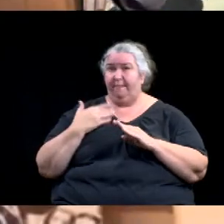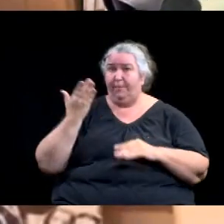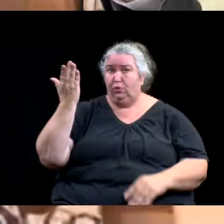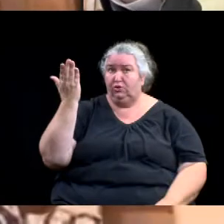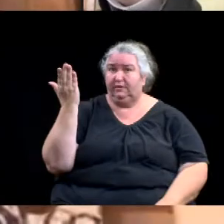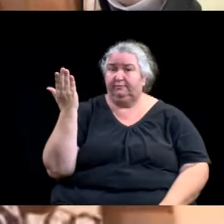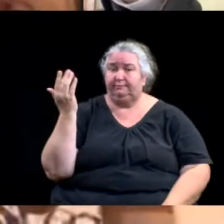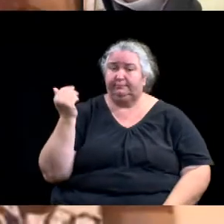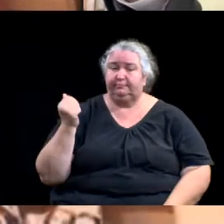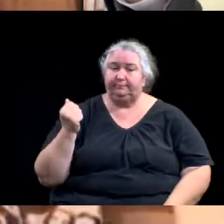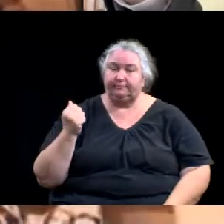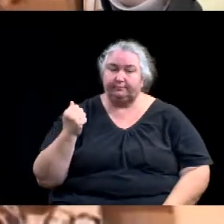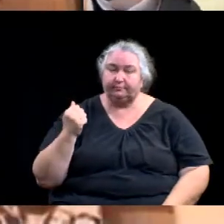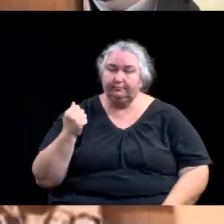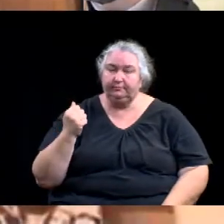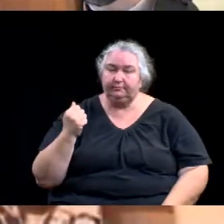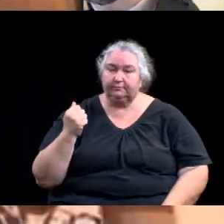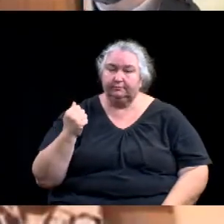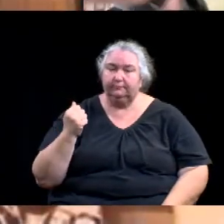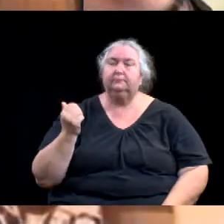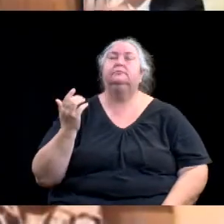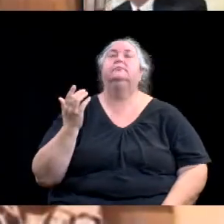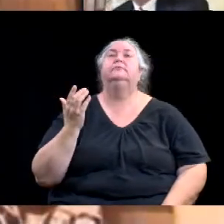Second. Any discussion?